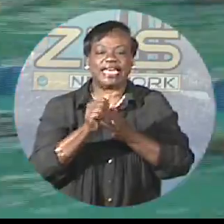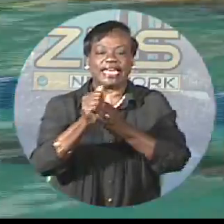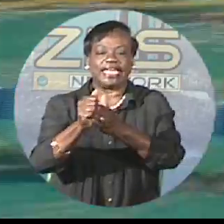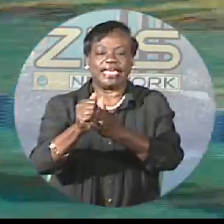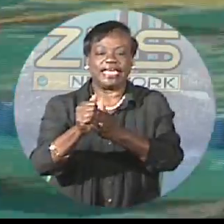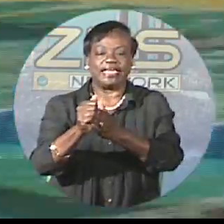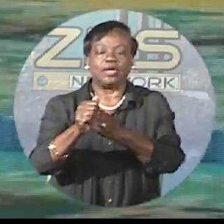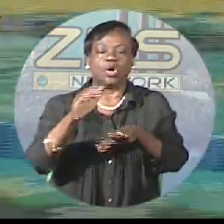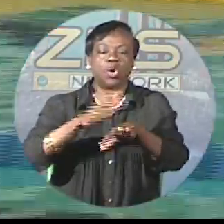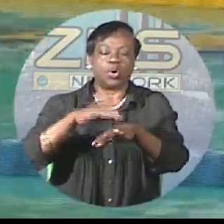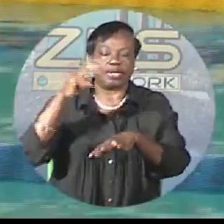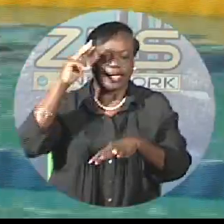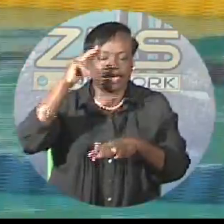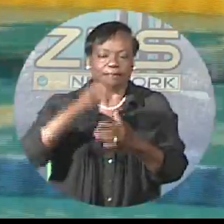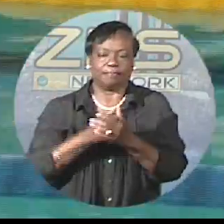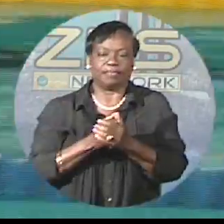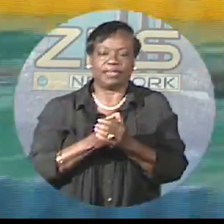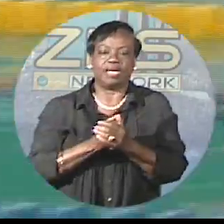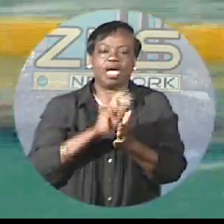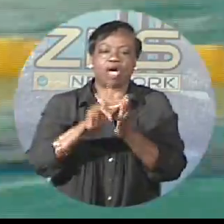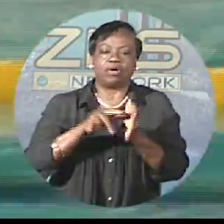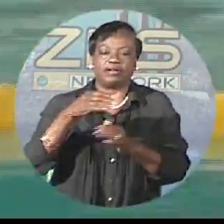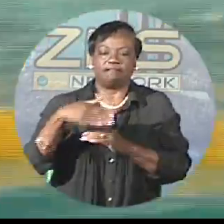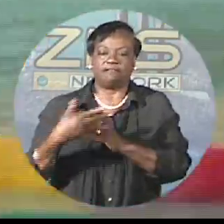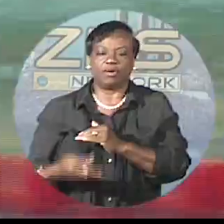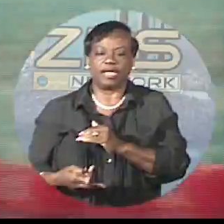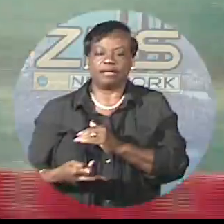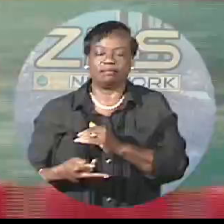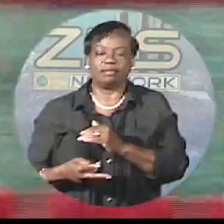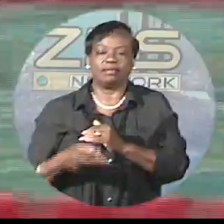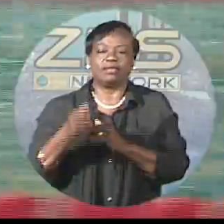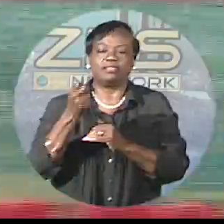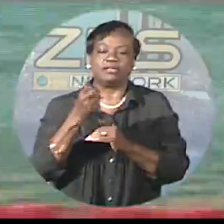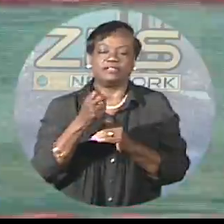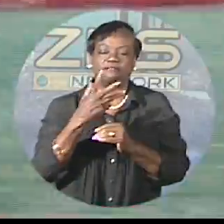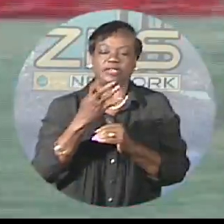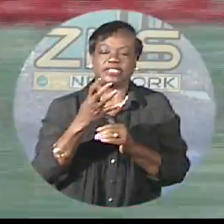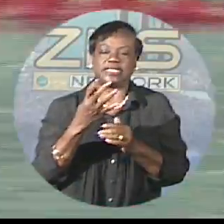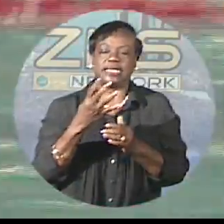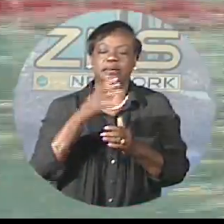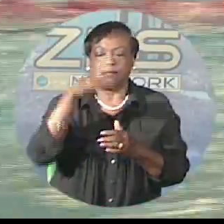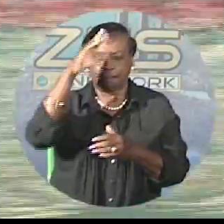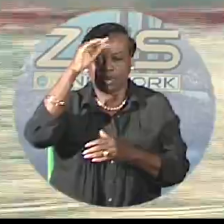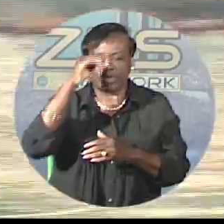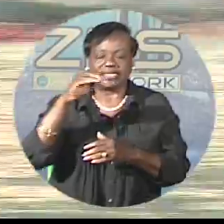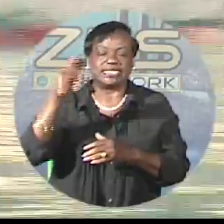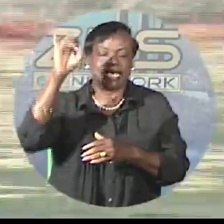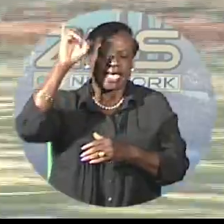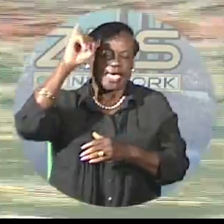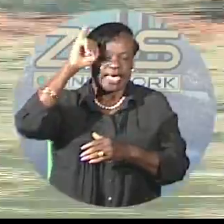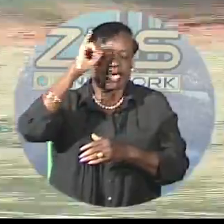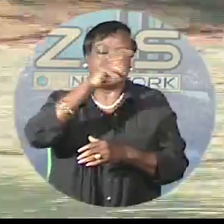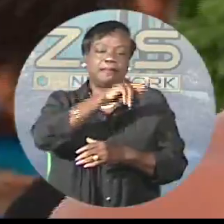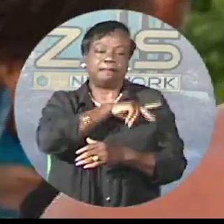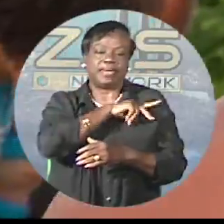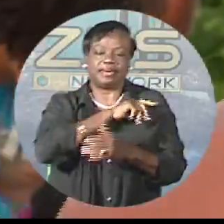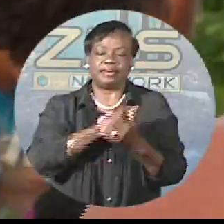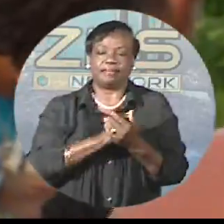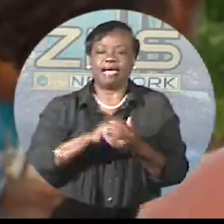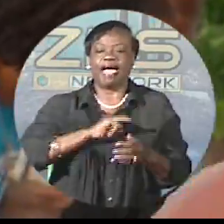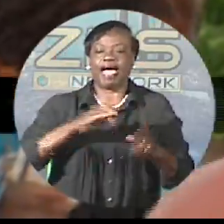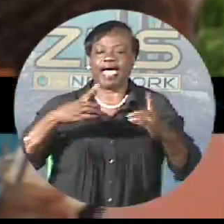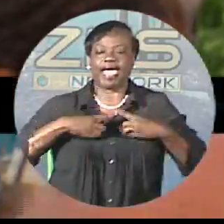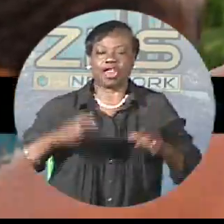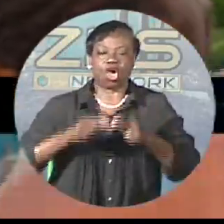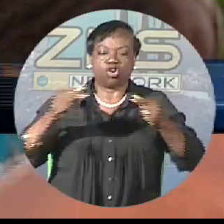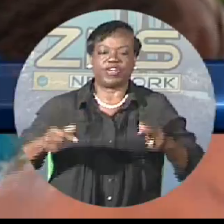him. A record falling in the 13-14 boys. Ian Pinder stopped the clock at 57.87. I had a great